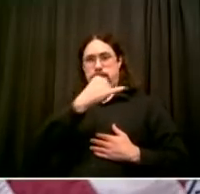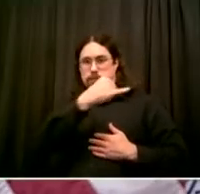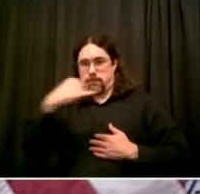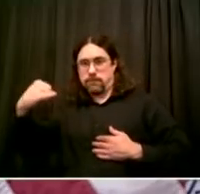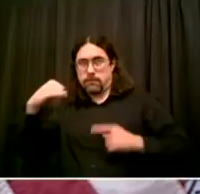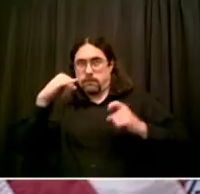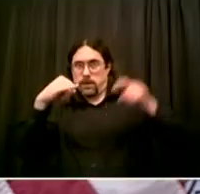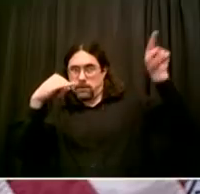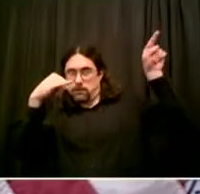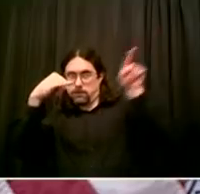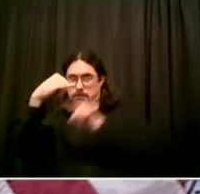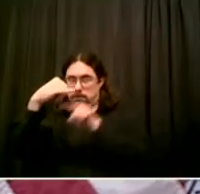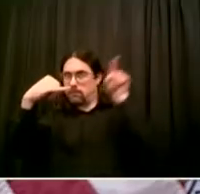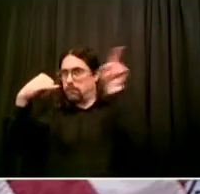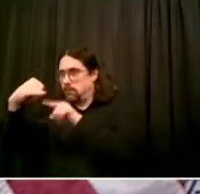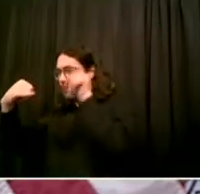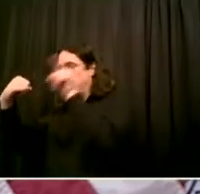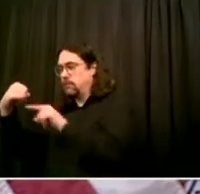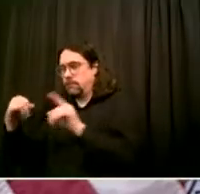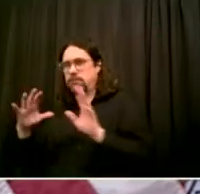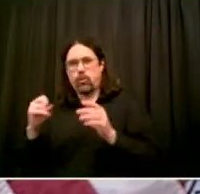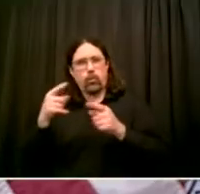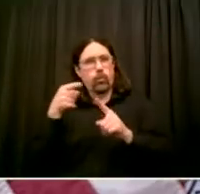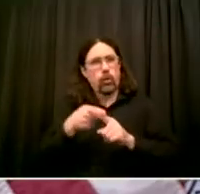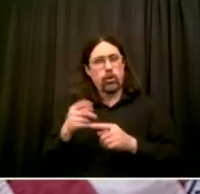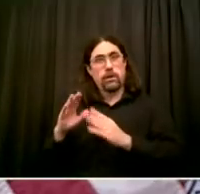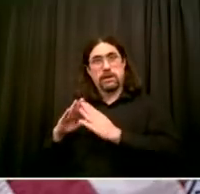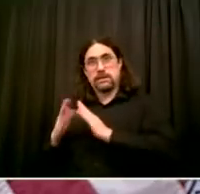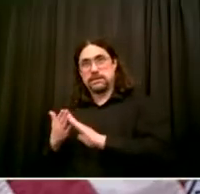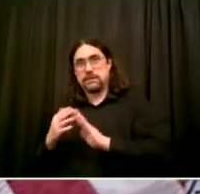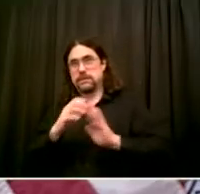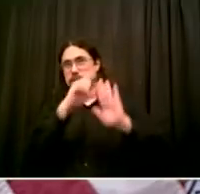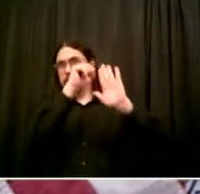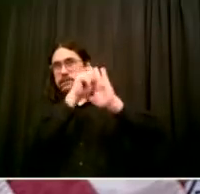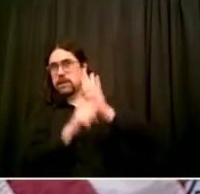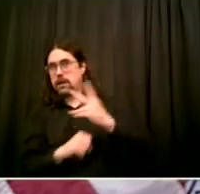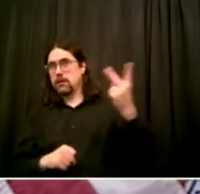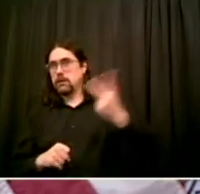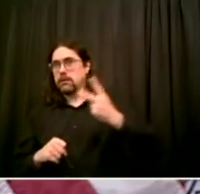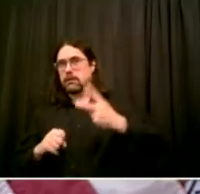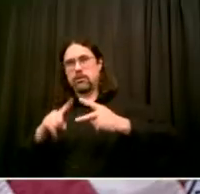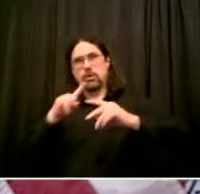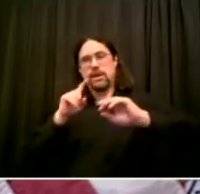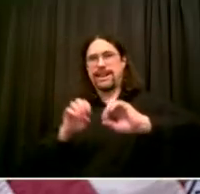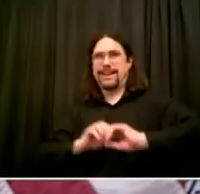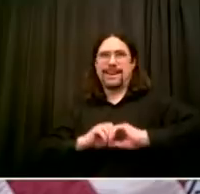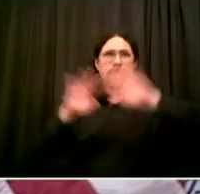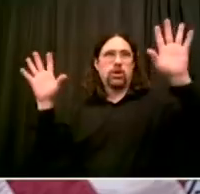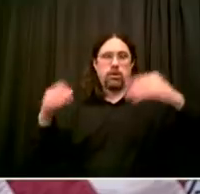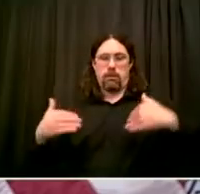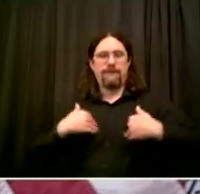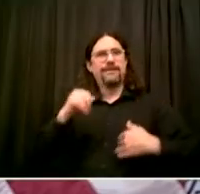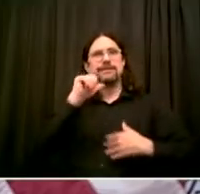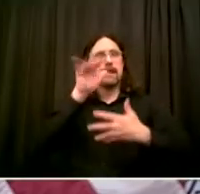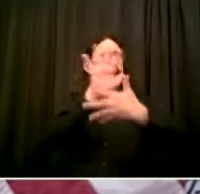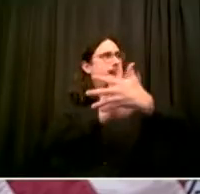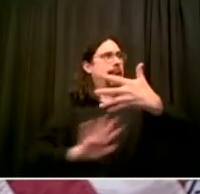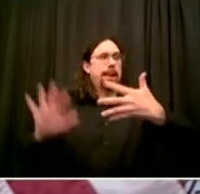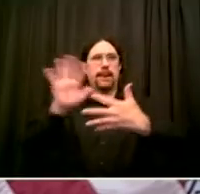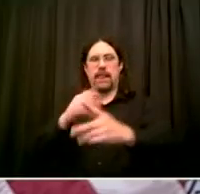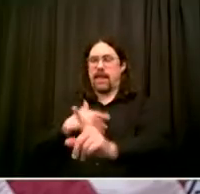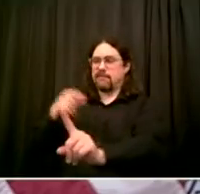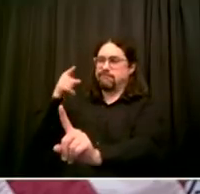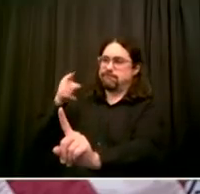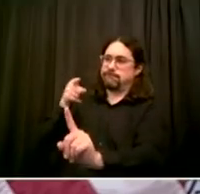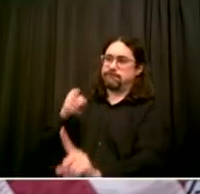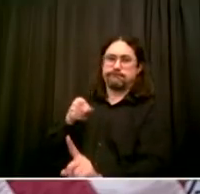that all have to hit at once. And I think that's a really good high bar that has kept us safe. I think the fact that we've come this far is directly related